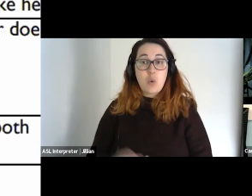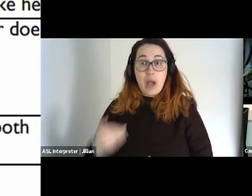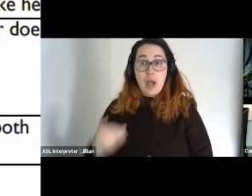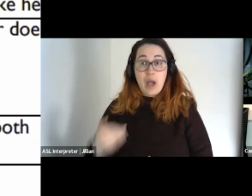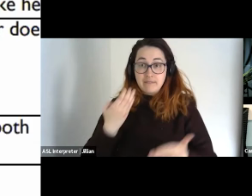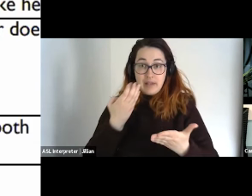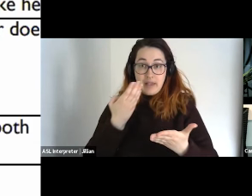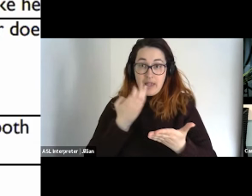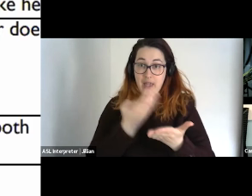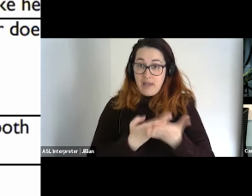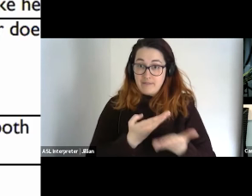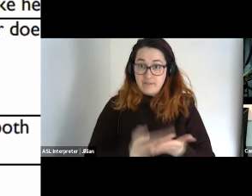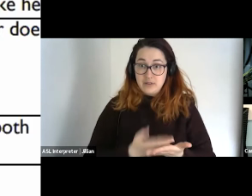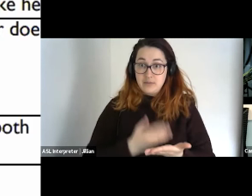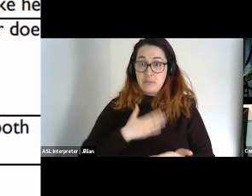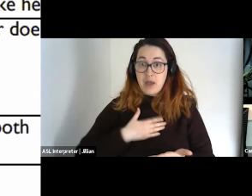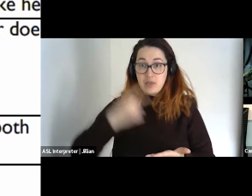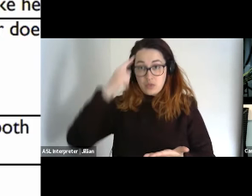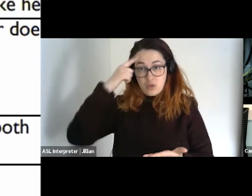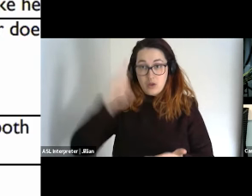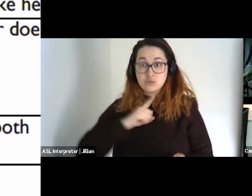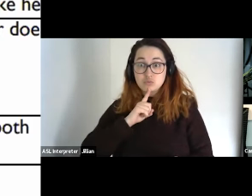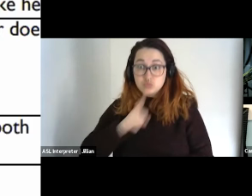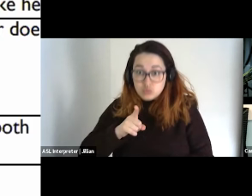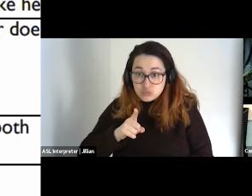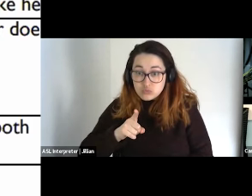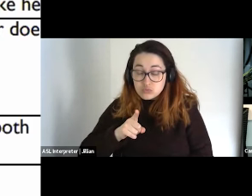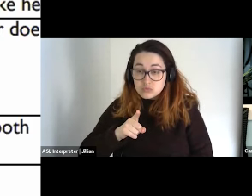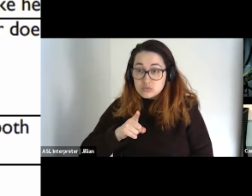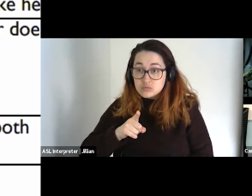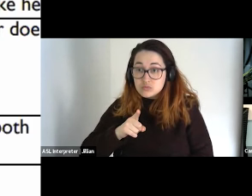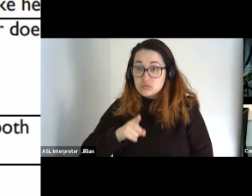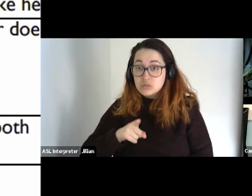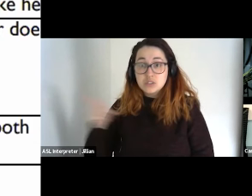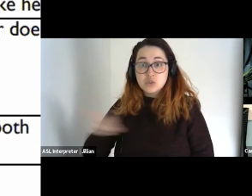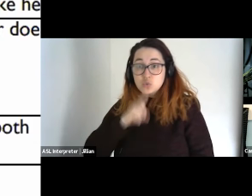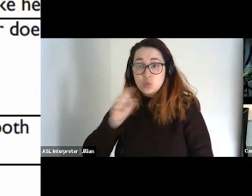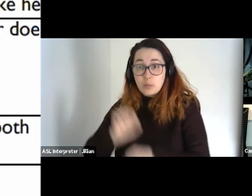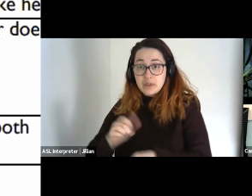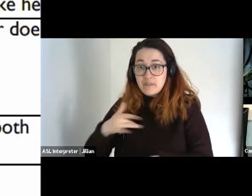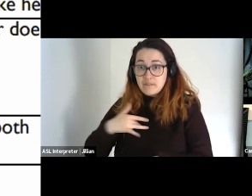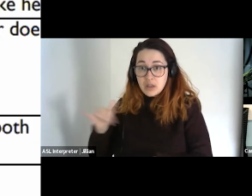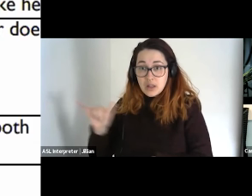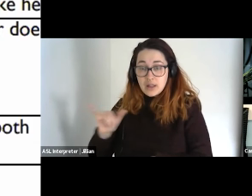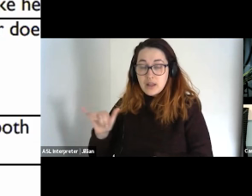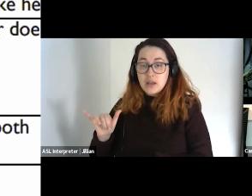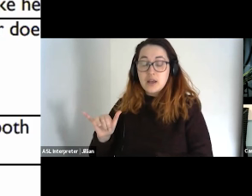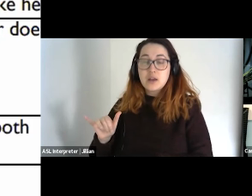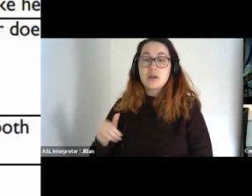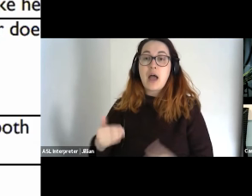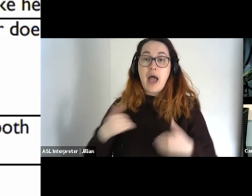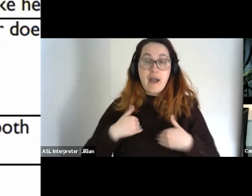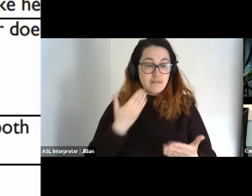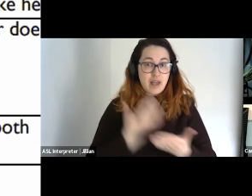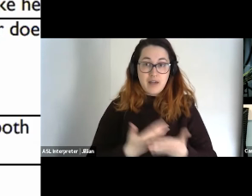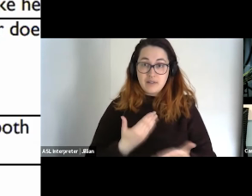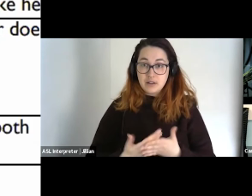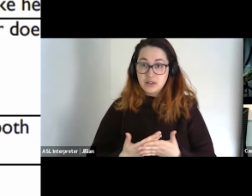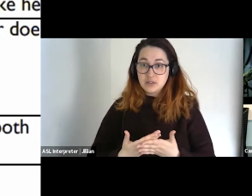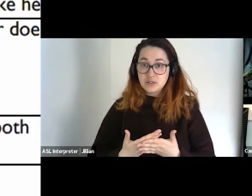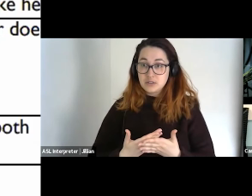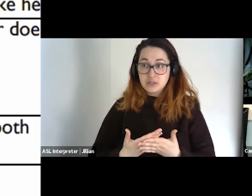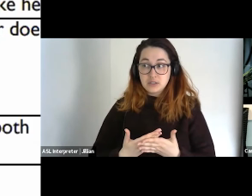true? There's absolutely no evidence around it. Is there any evidence that my thought is not true? She's done a lot of things